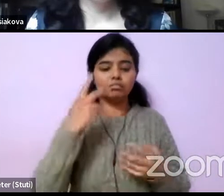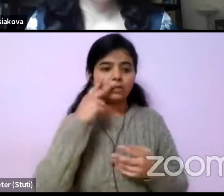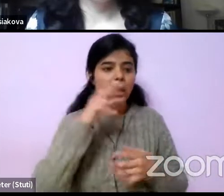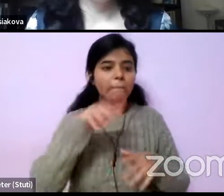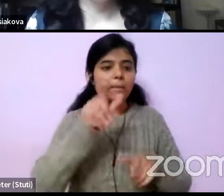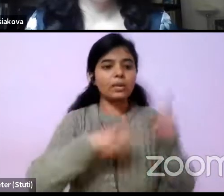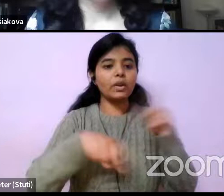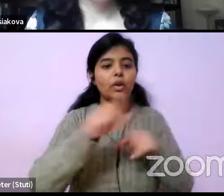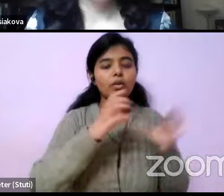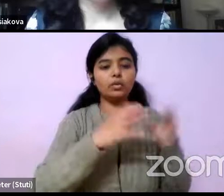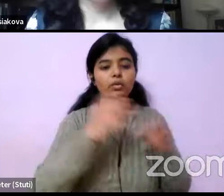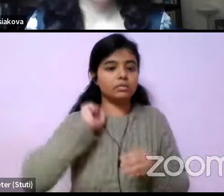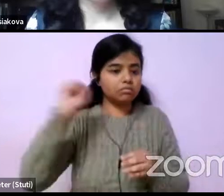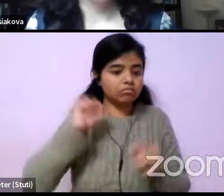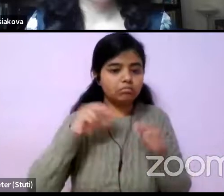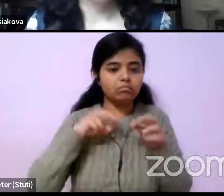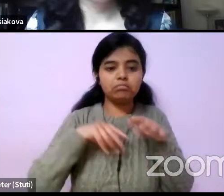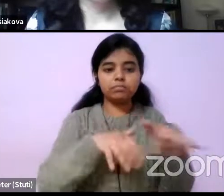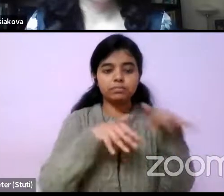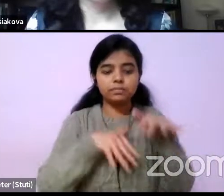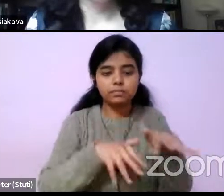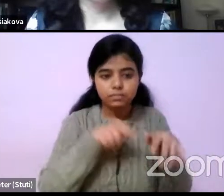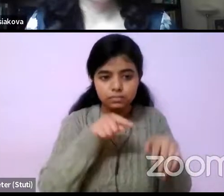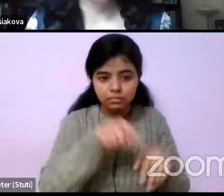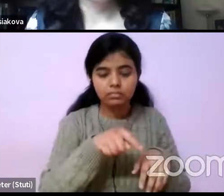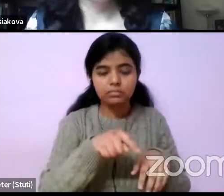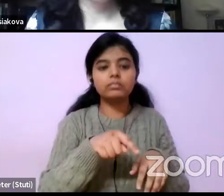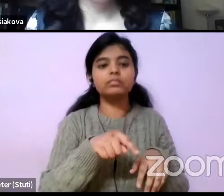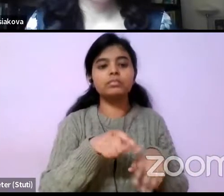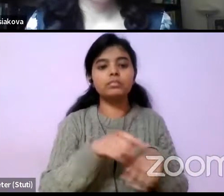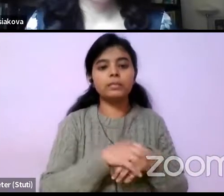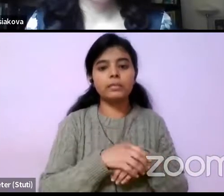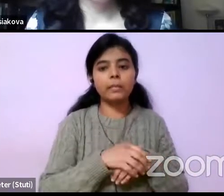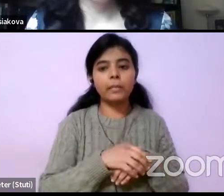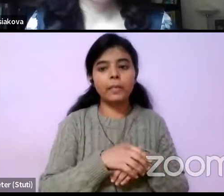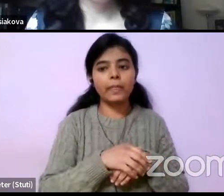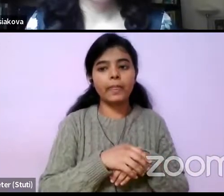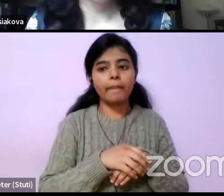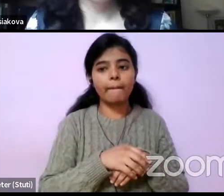Nadu, and how they were able to influence.